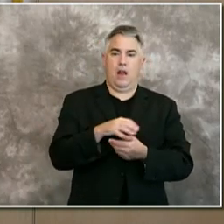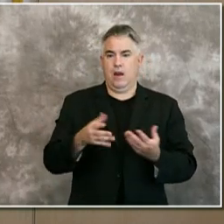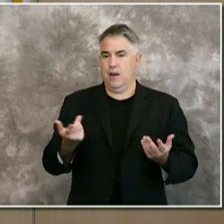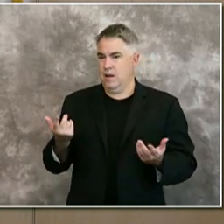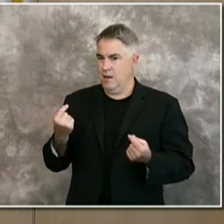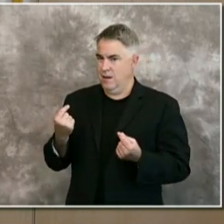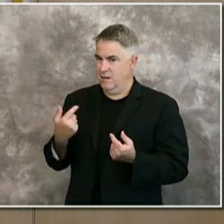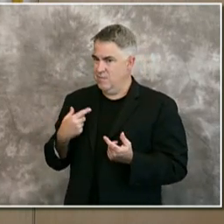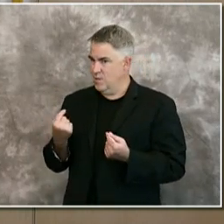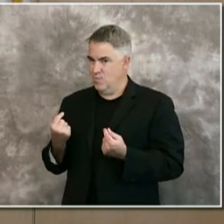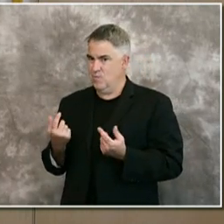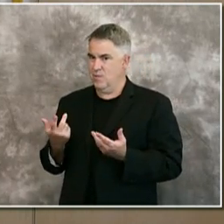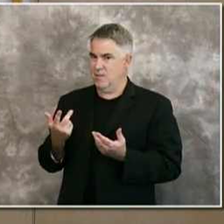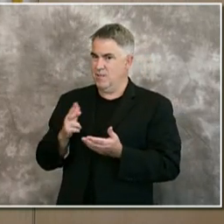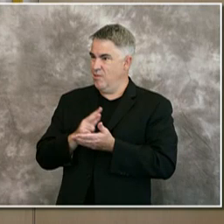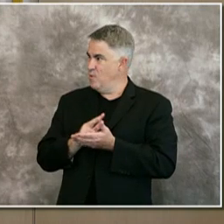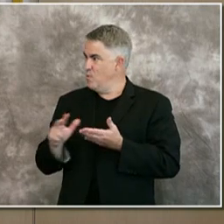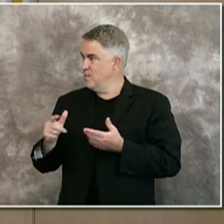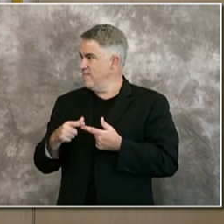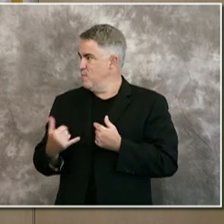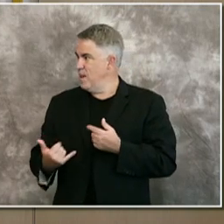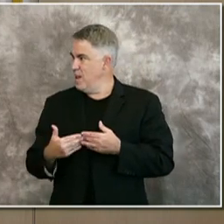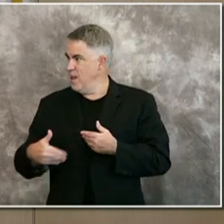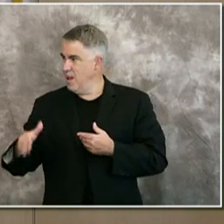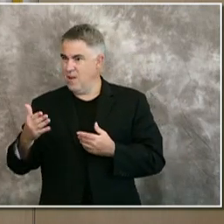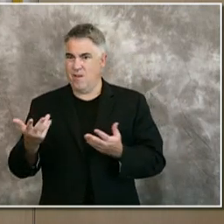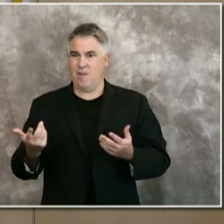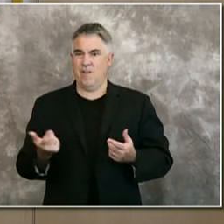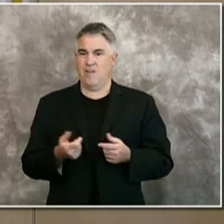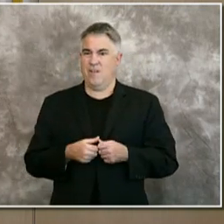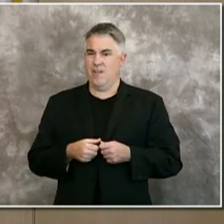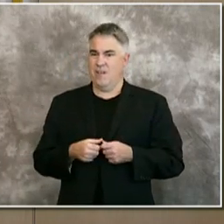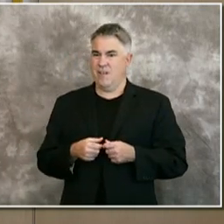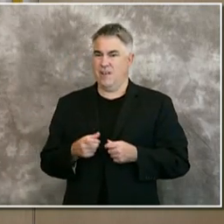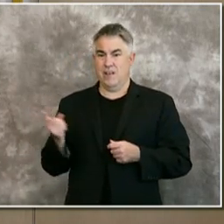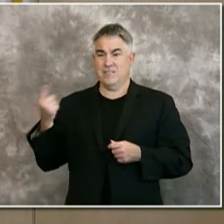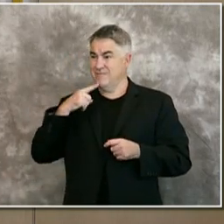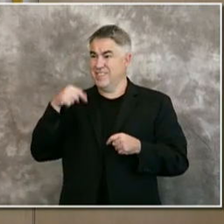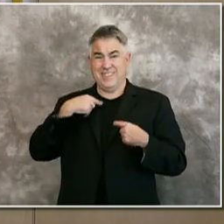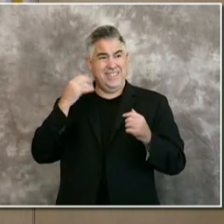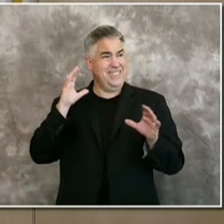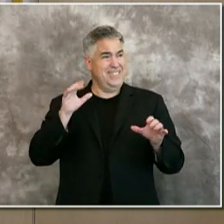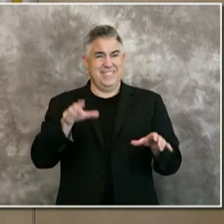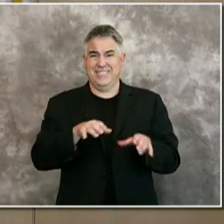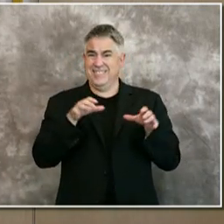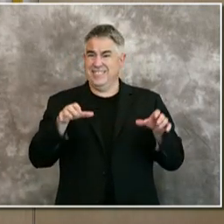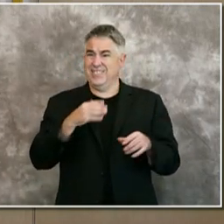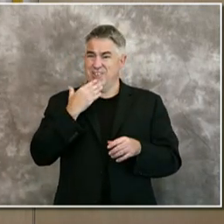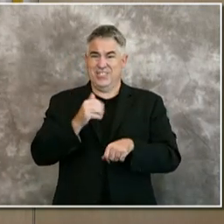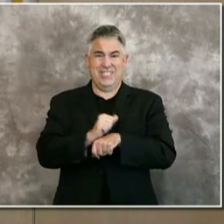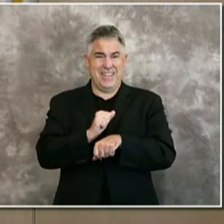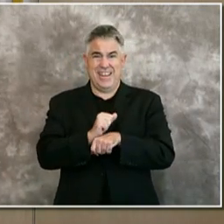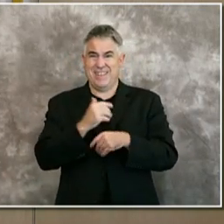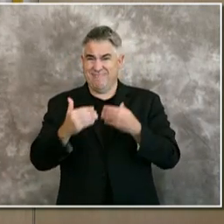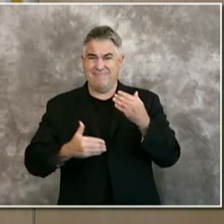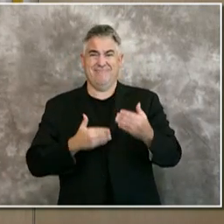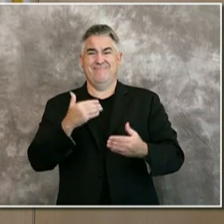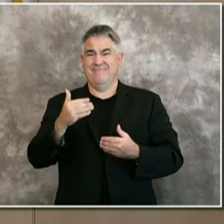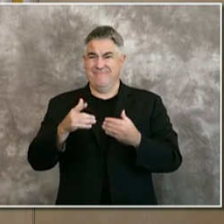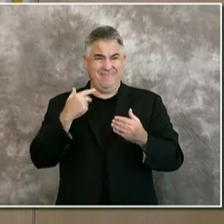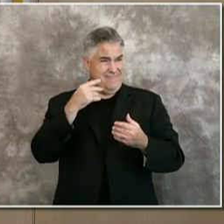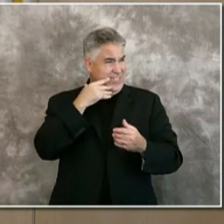from now. Well, San Diego has done an excellent job, I feel, with everyone's cooperation, and